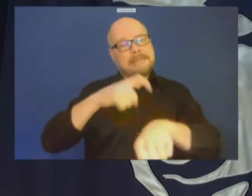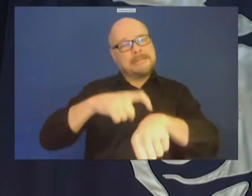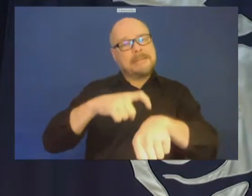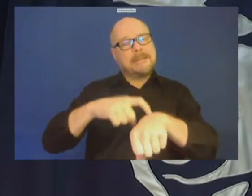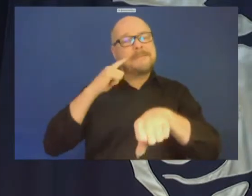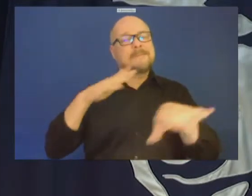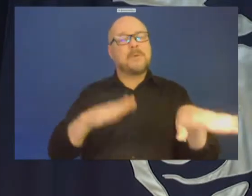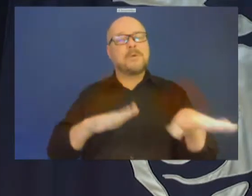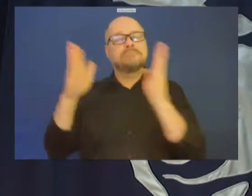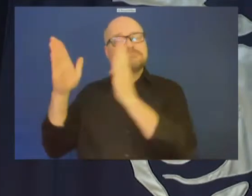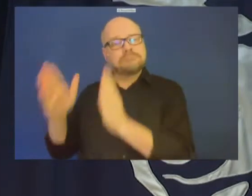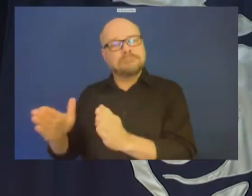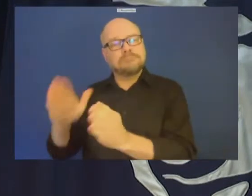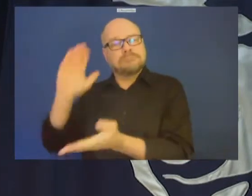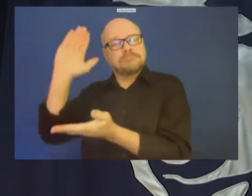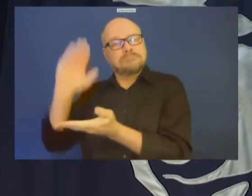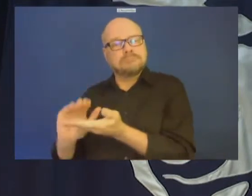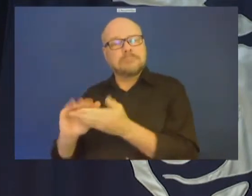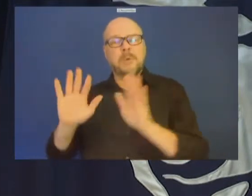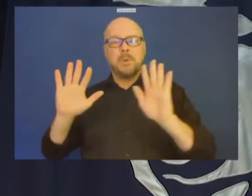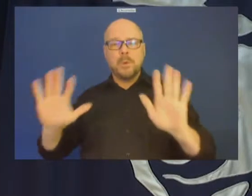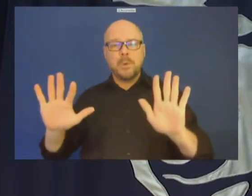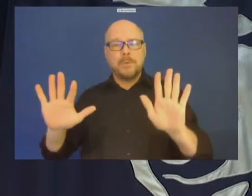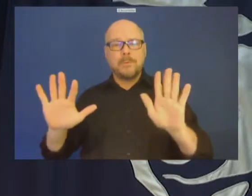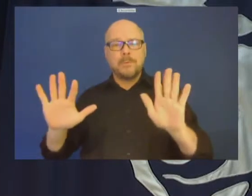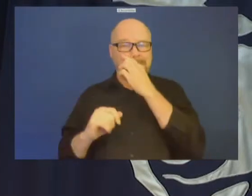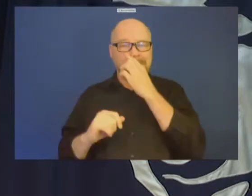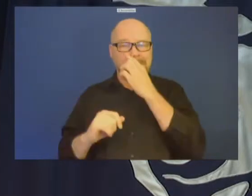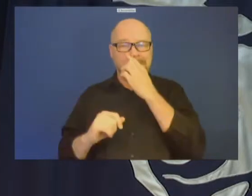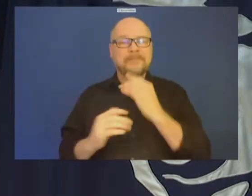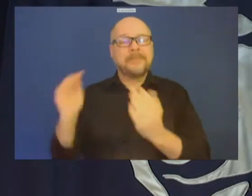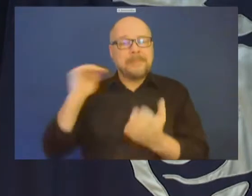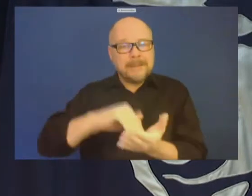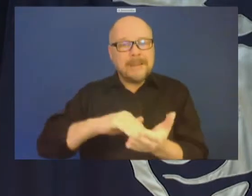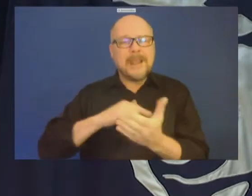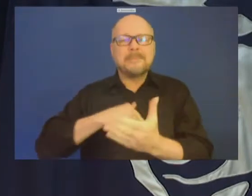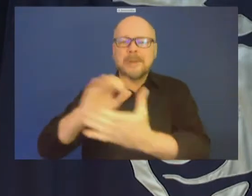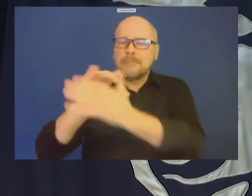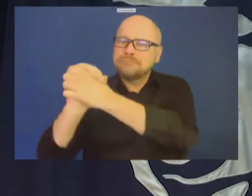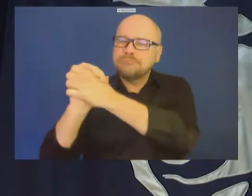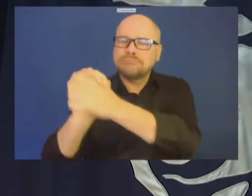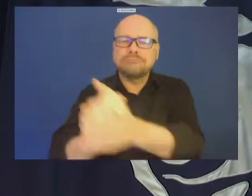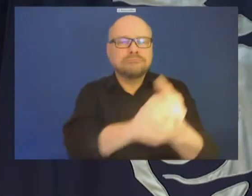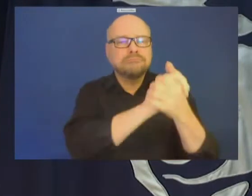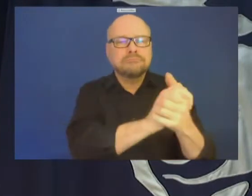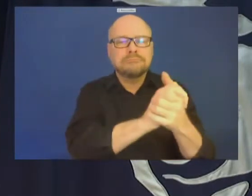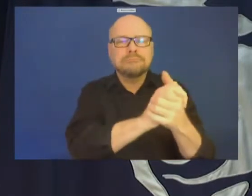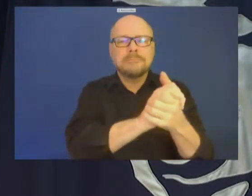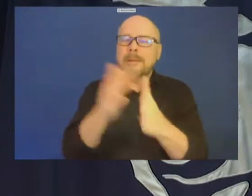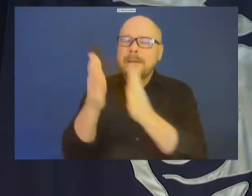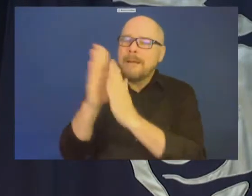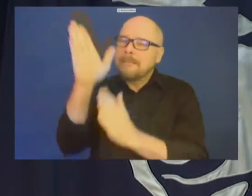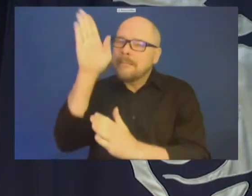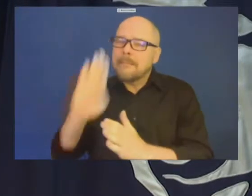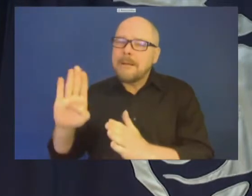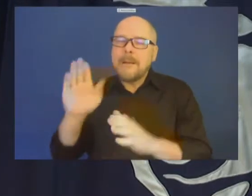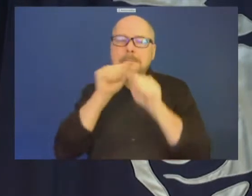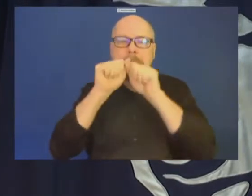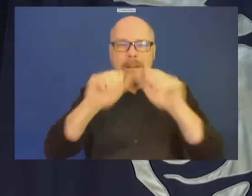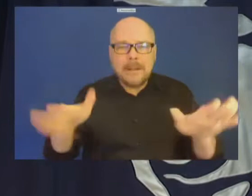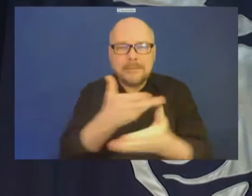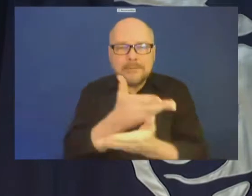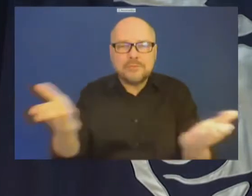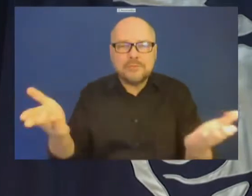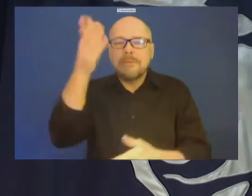with another heartfelt congratulations, and may God bless you and see you through. Thank you.